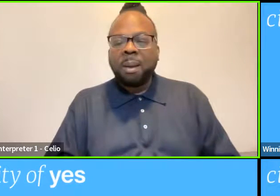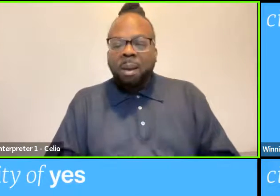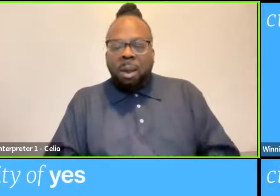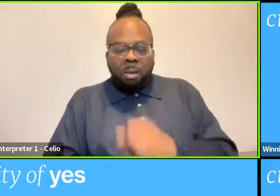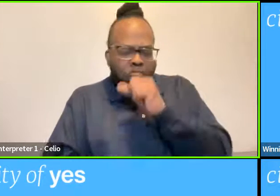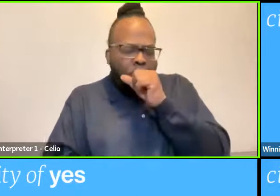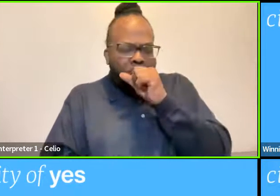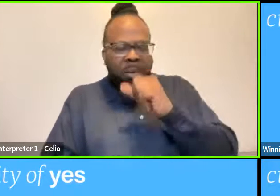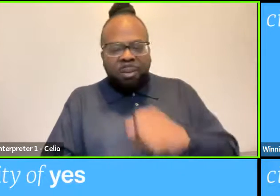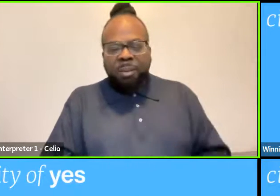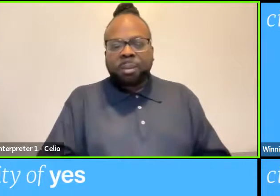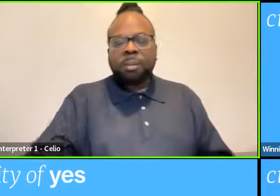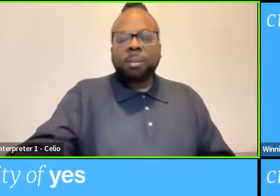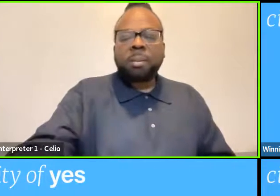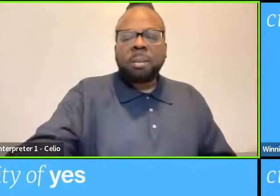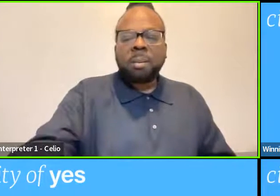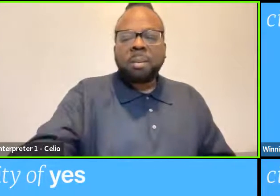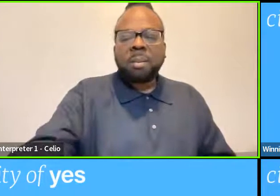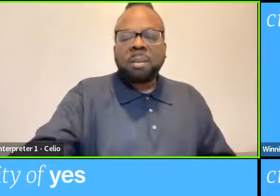Hey.